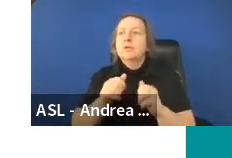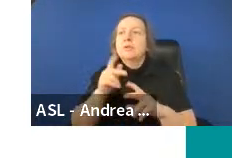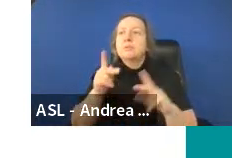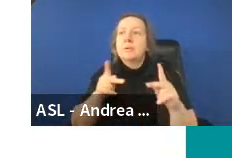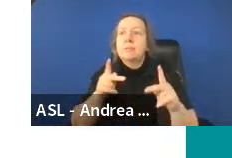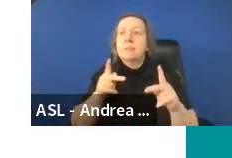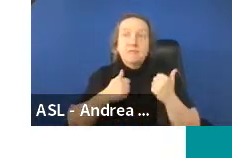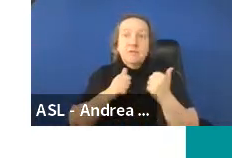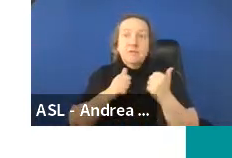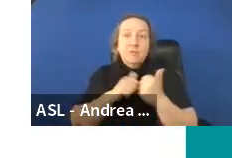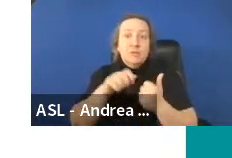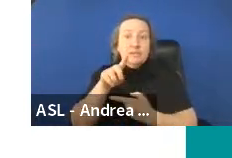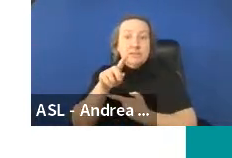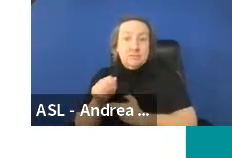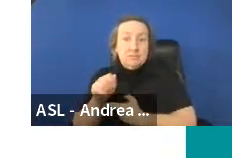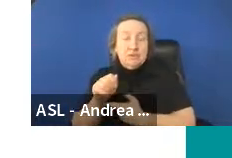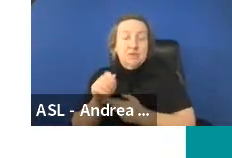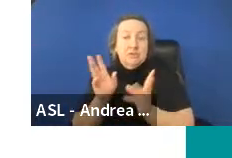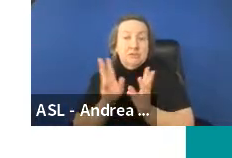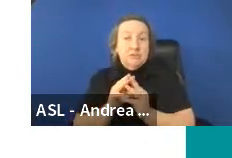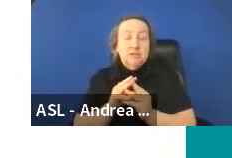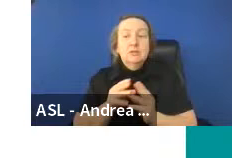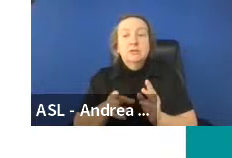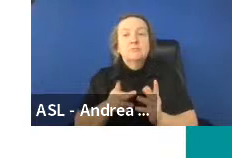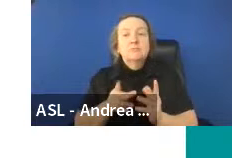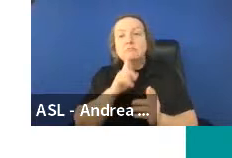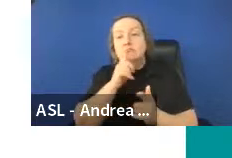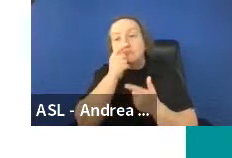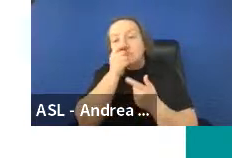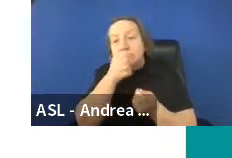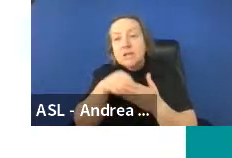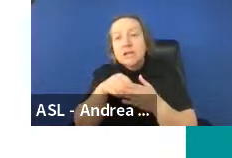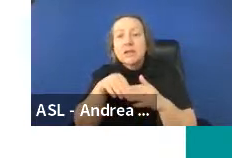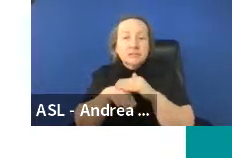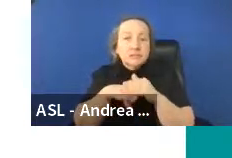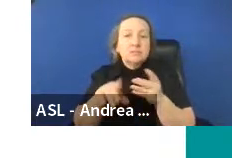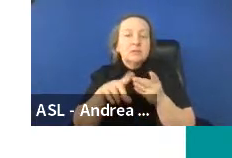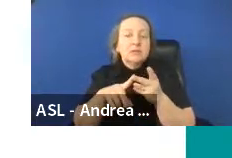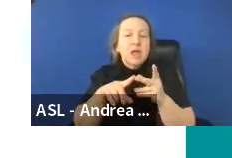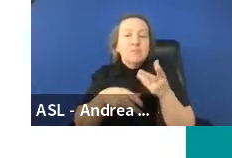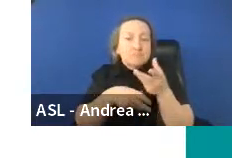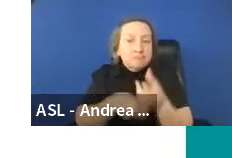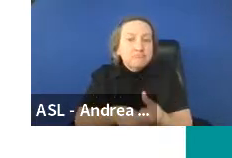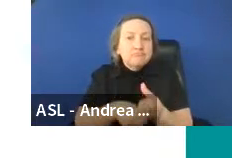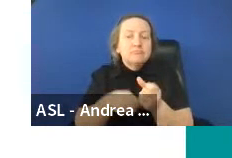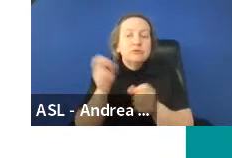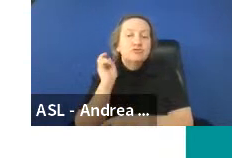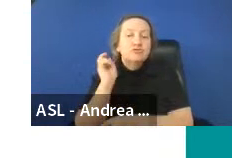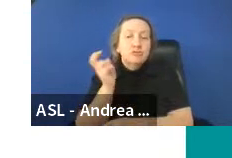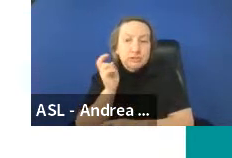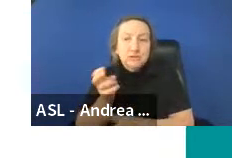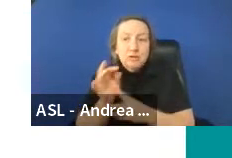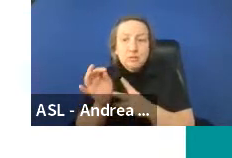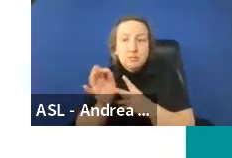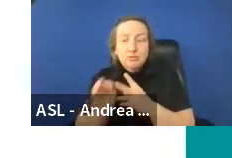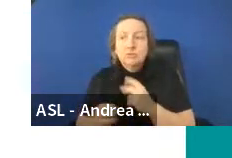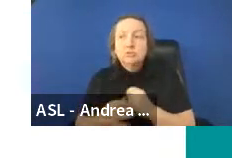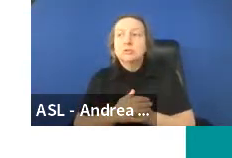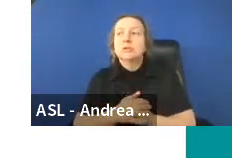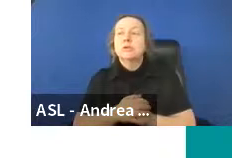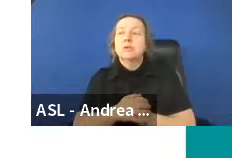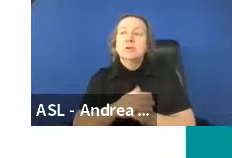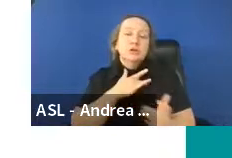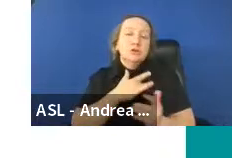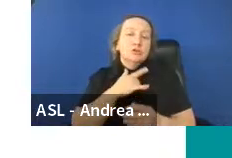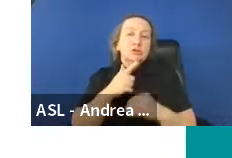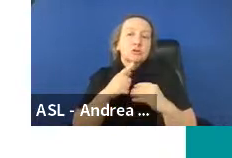disability session, there's a high interest in accessibility and dependability of transit options. There was concern over